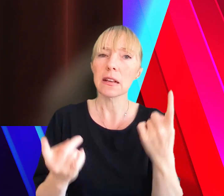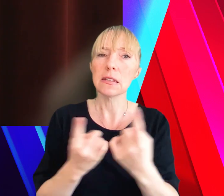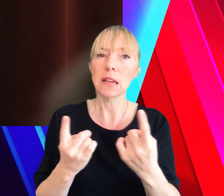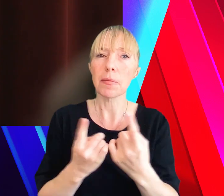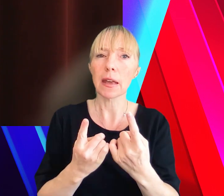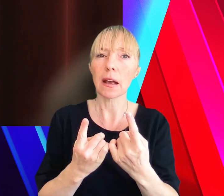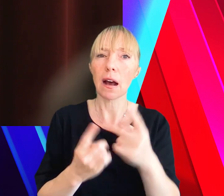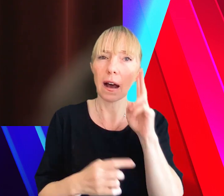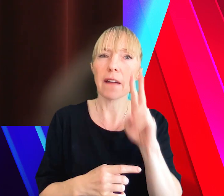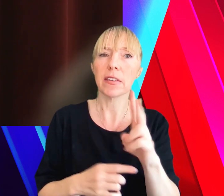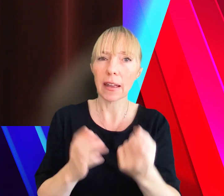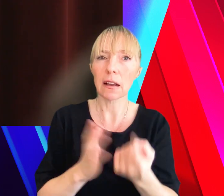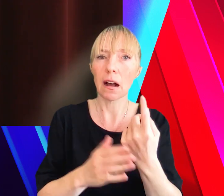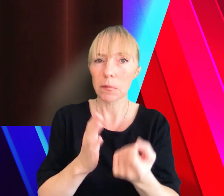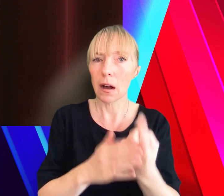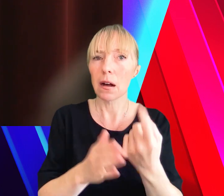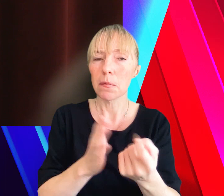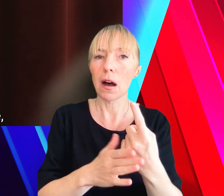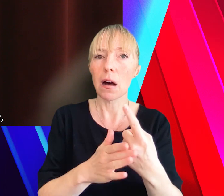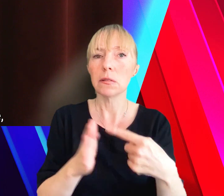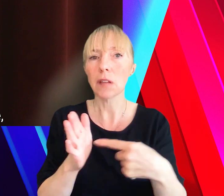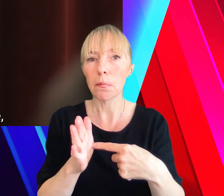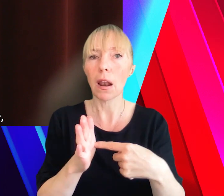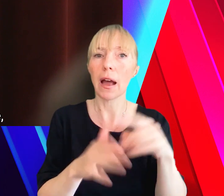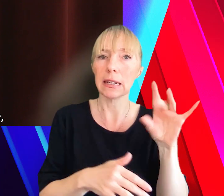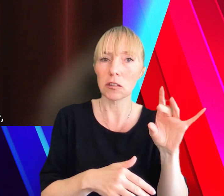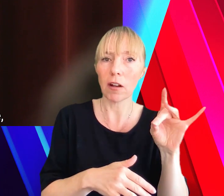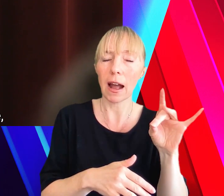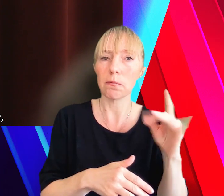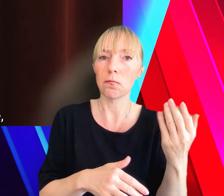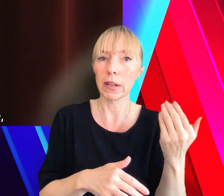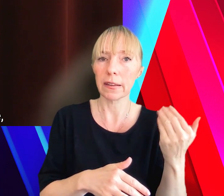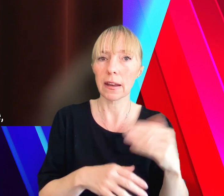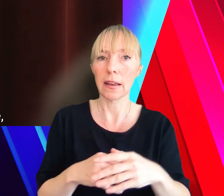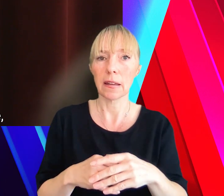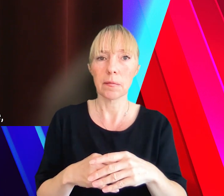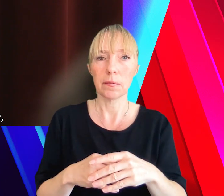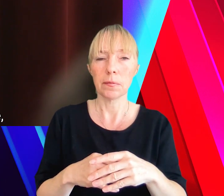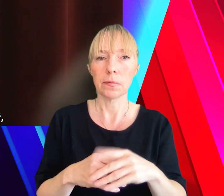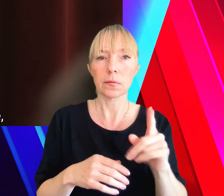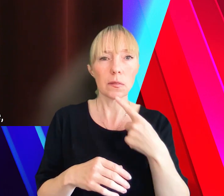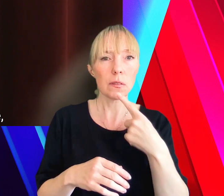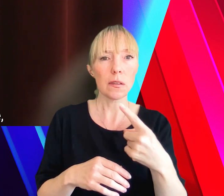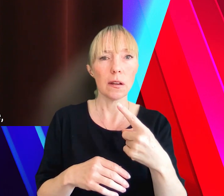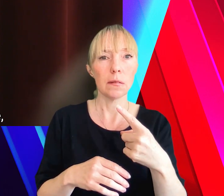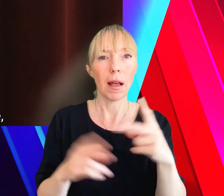I think something that's I've seen cropping up on Tumblr and Instagram recently has been